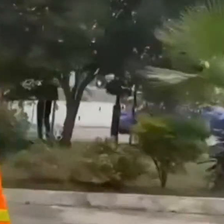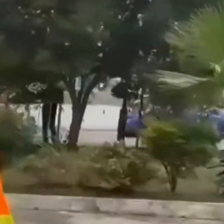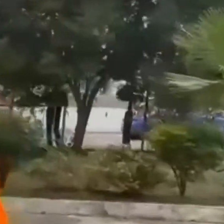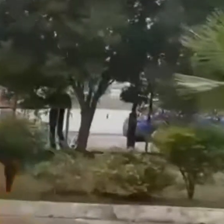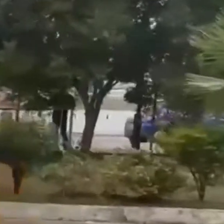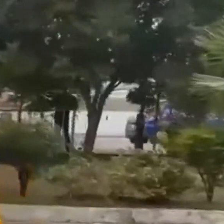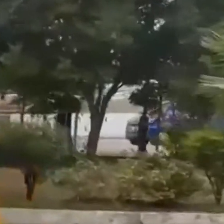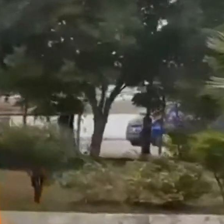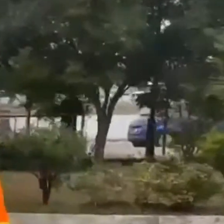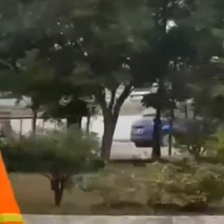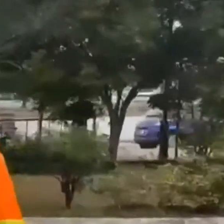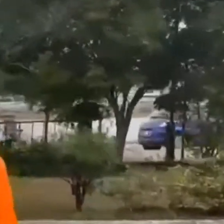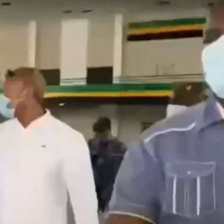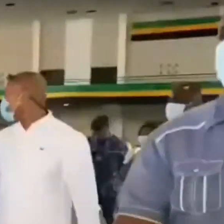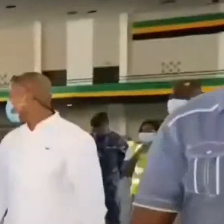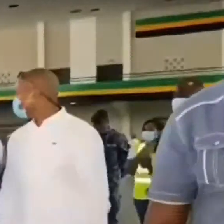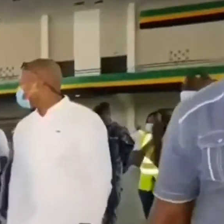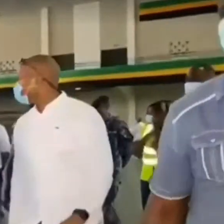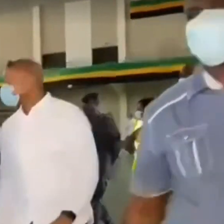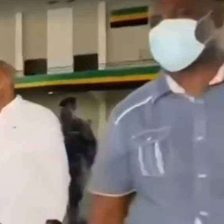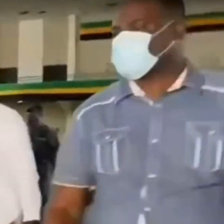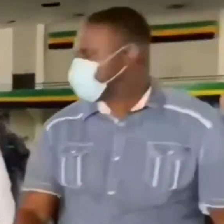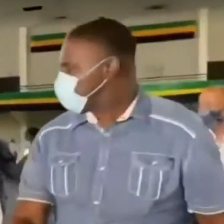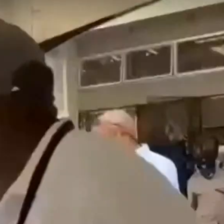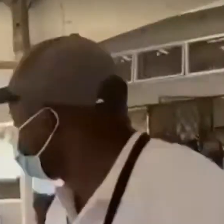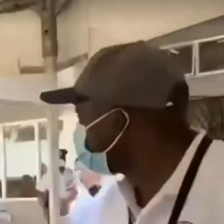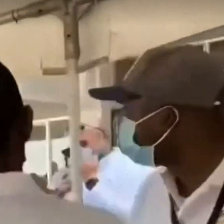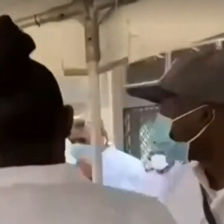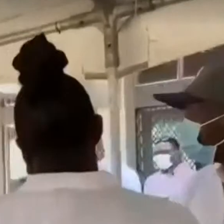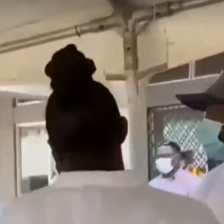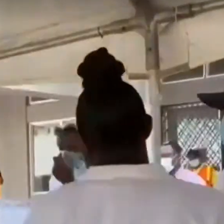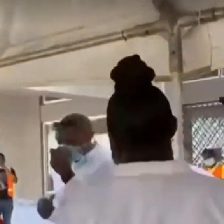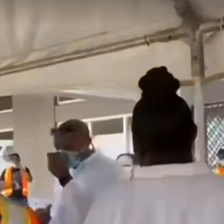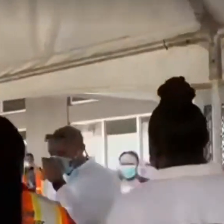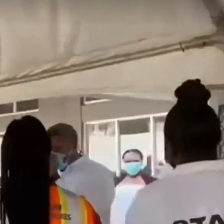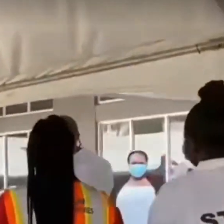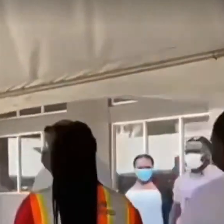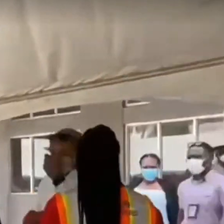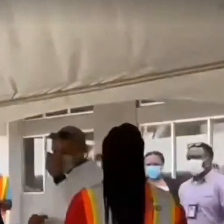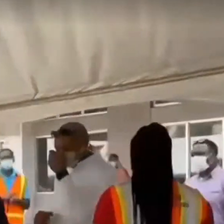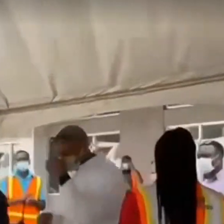for joy. Thank you for pain. It's a beautiful day.